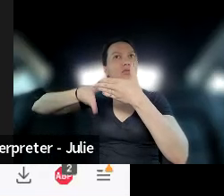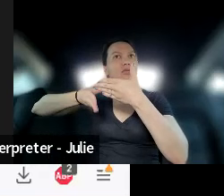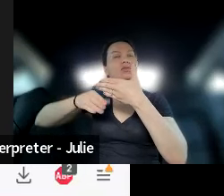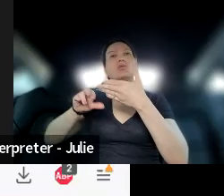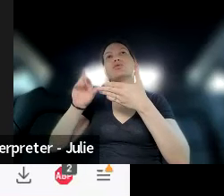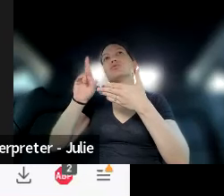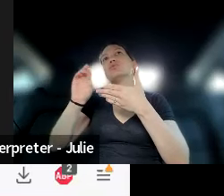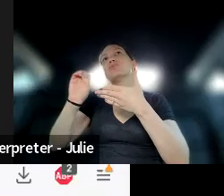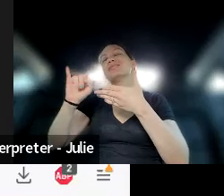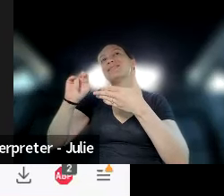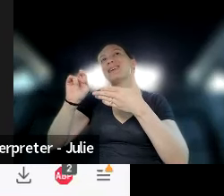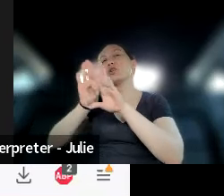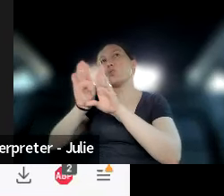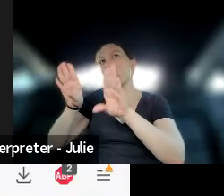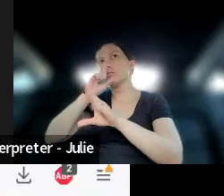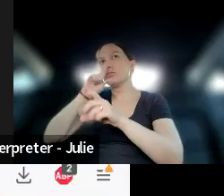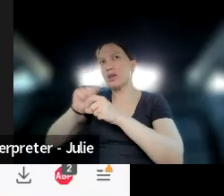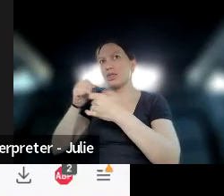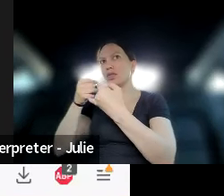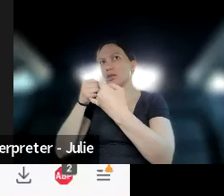is at the property line.